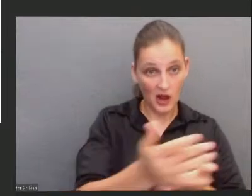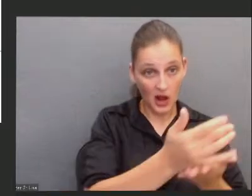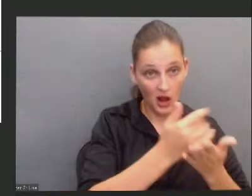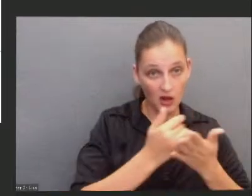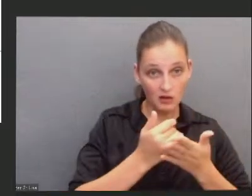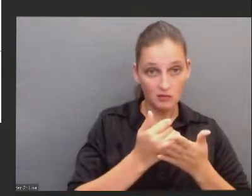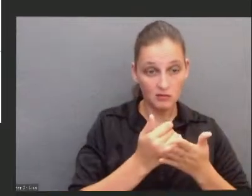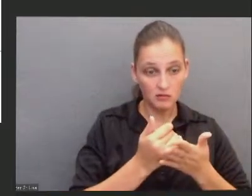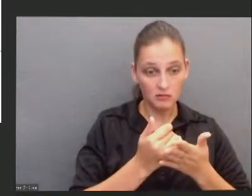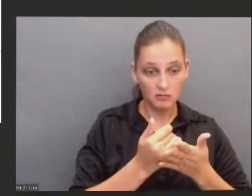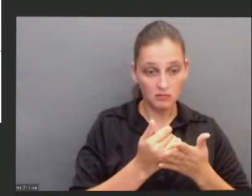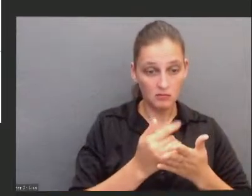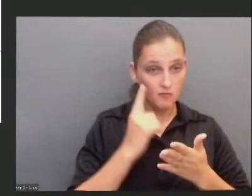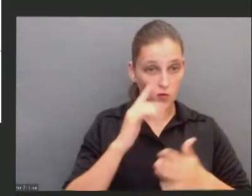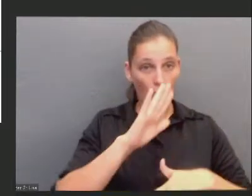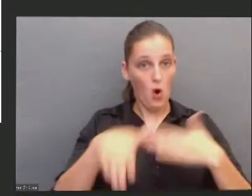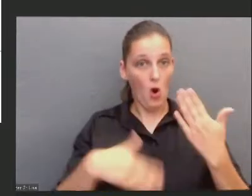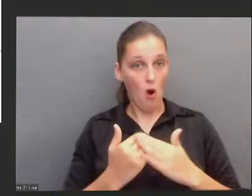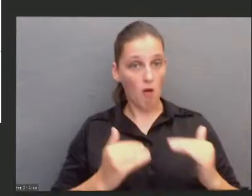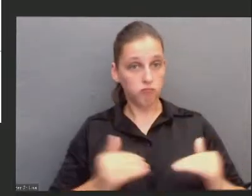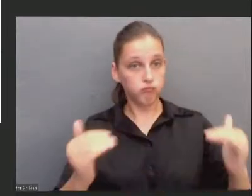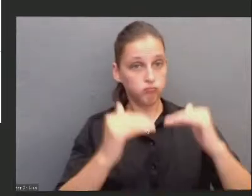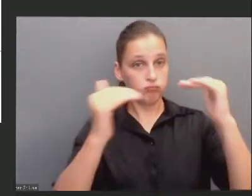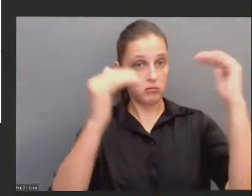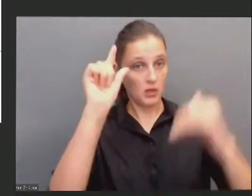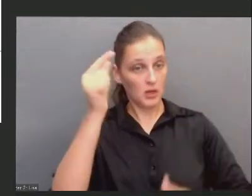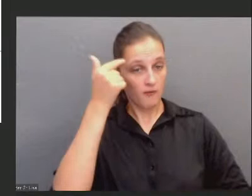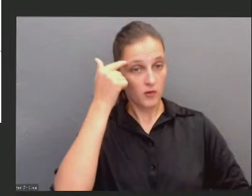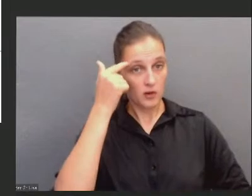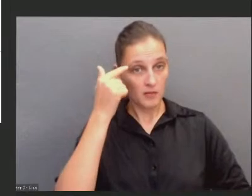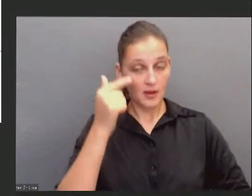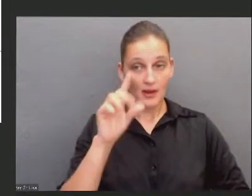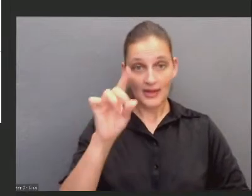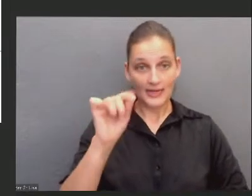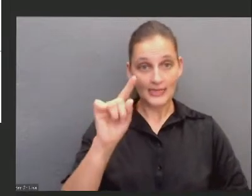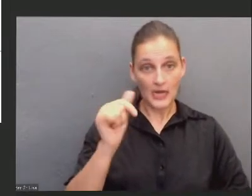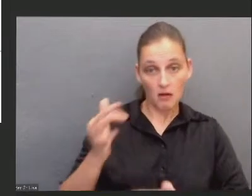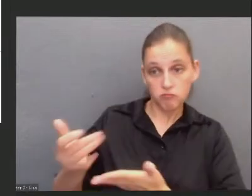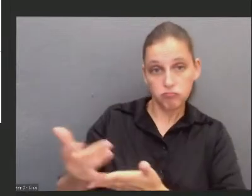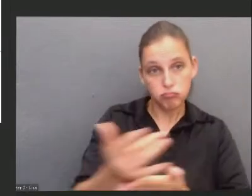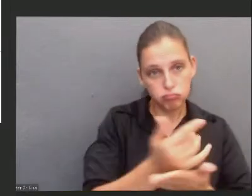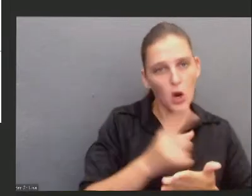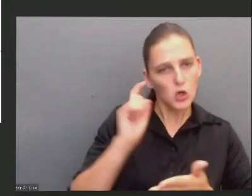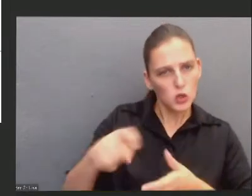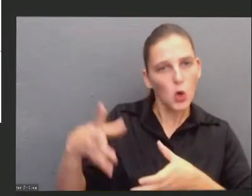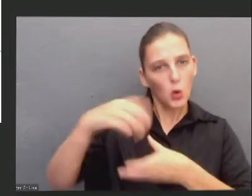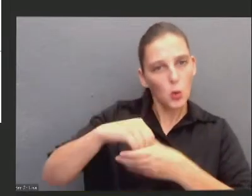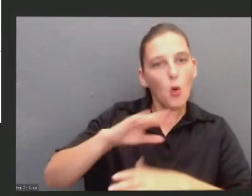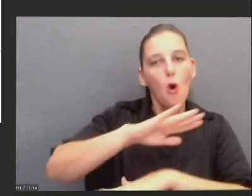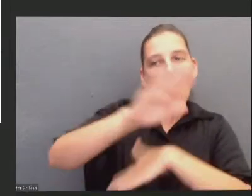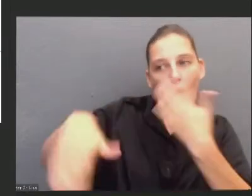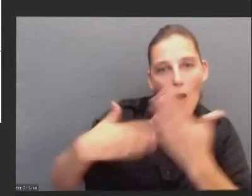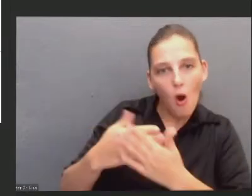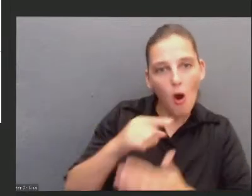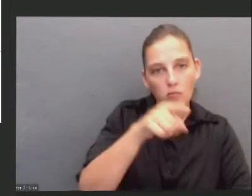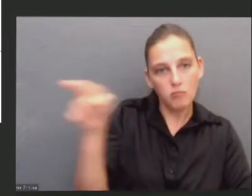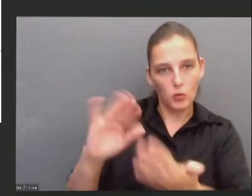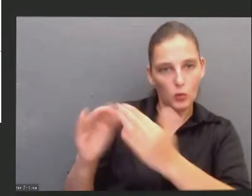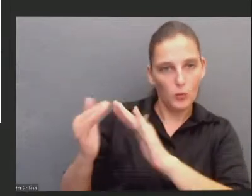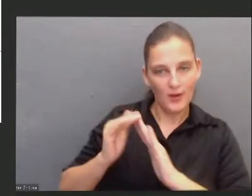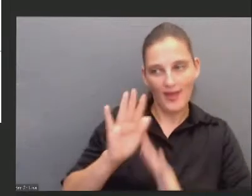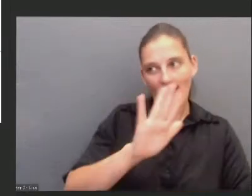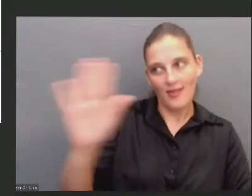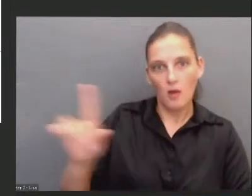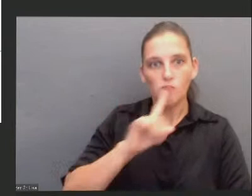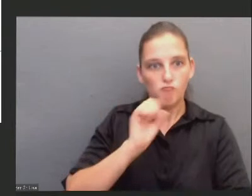of government needs to accurately represent all populations and their lived experiences. And then the